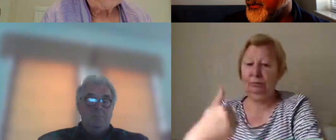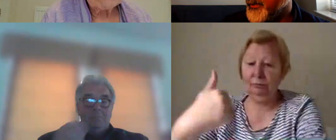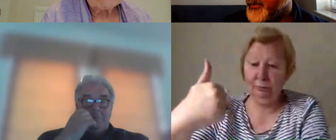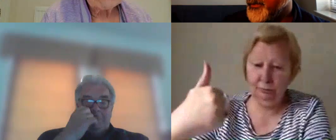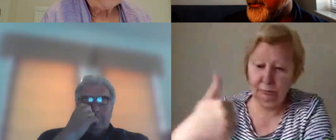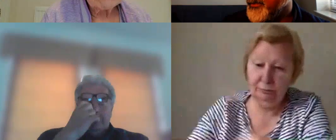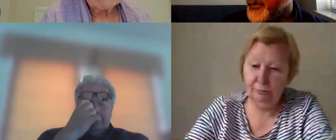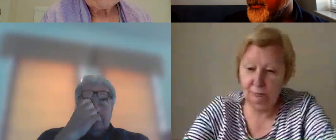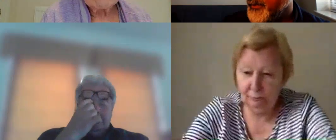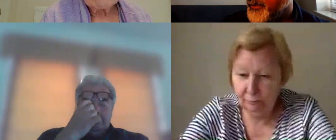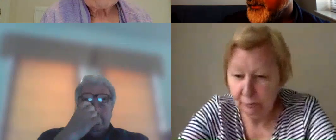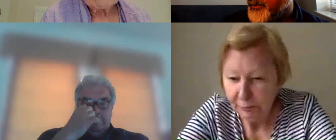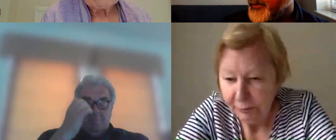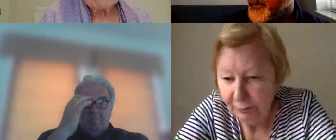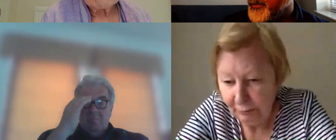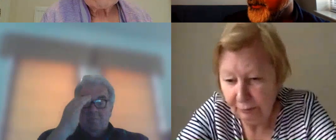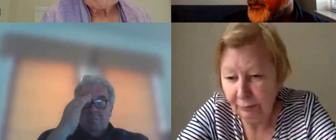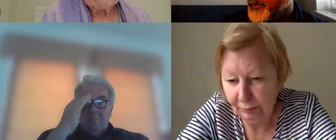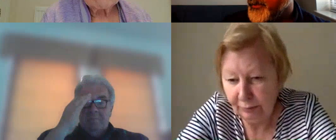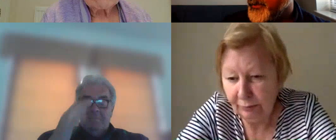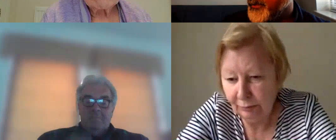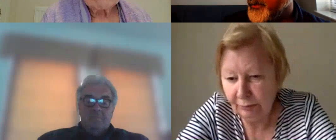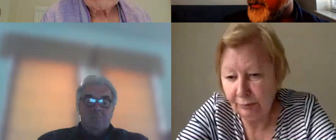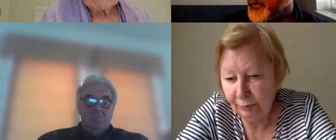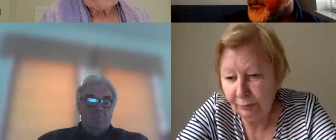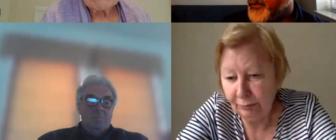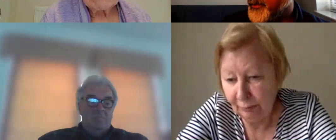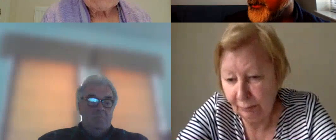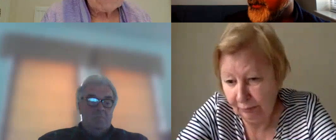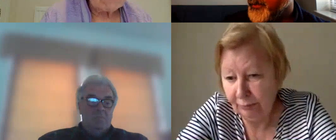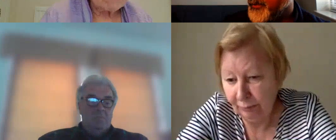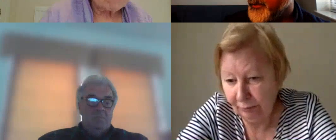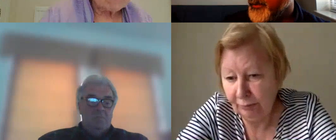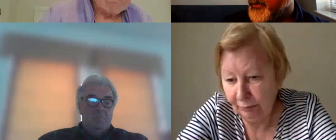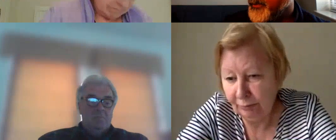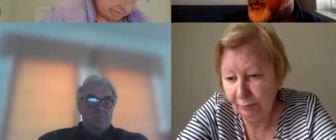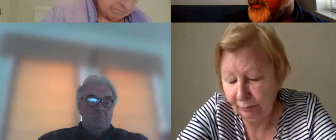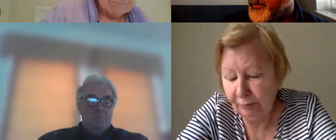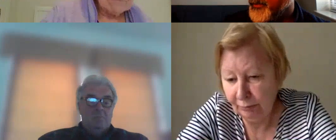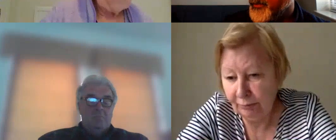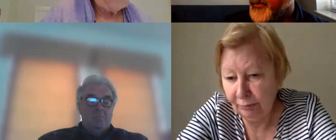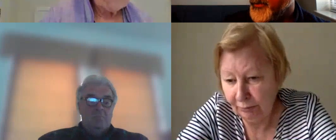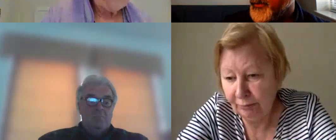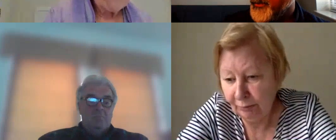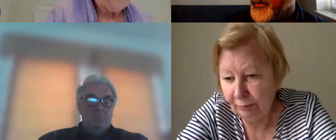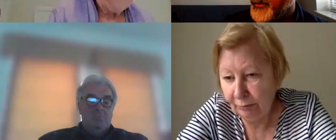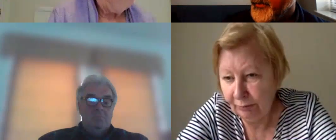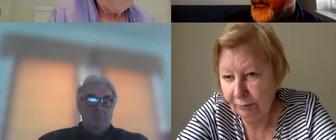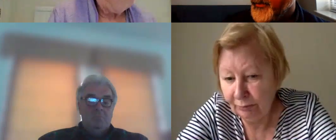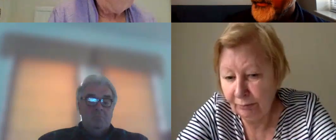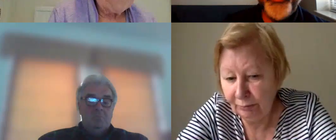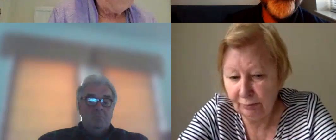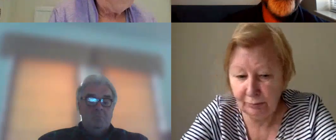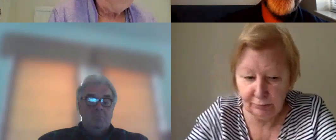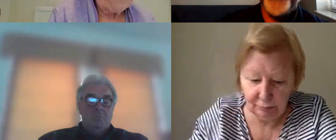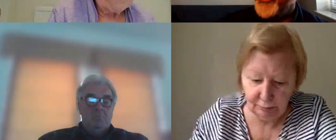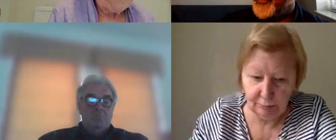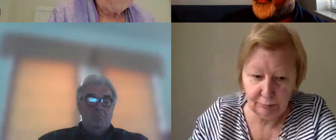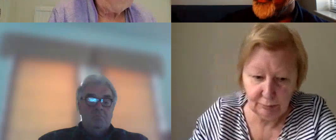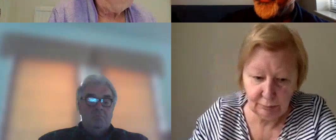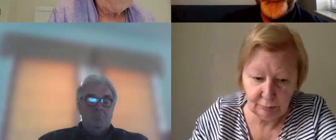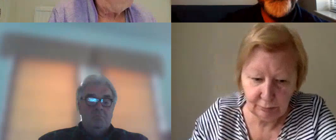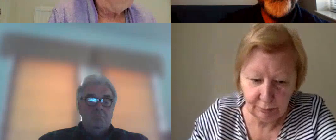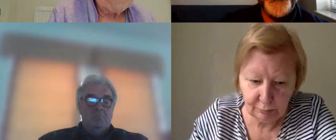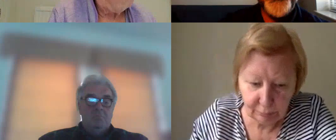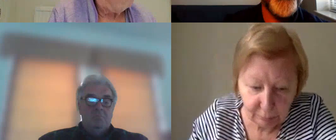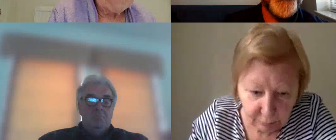election process that gives confidence and above all else that everyone remains safe within this. So